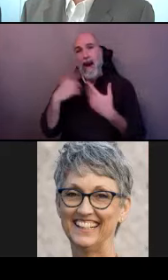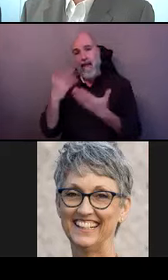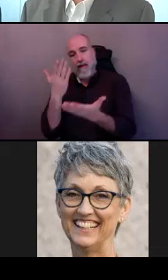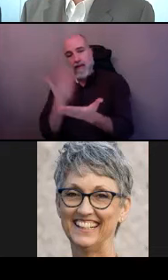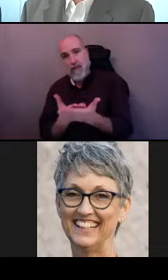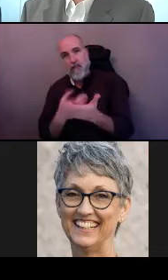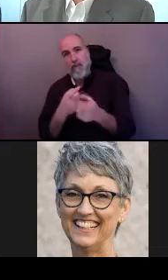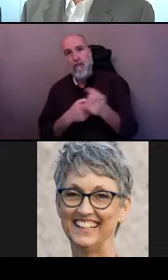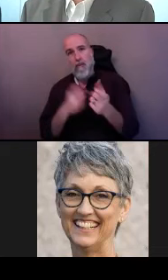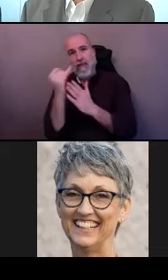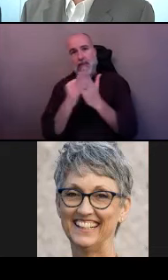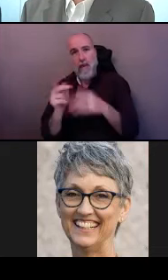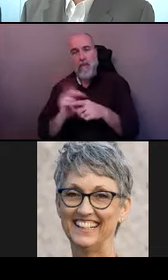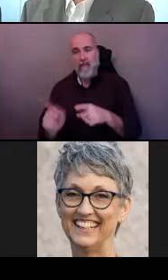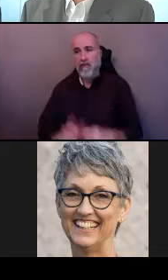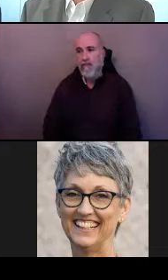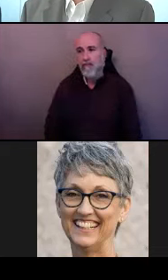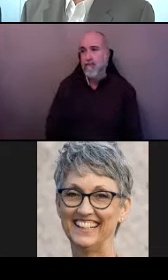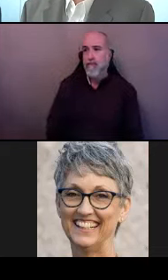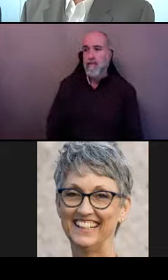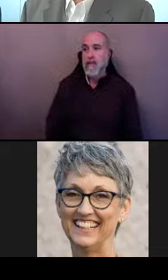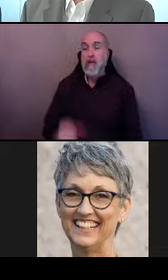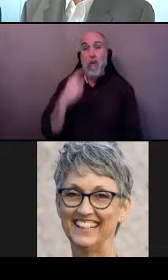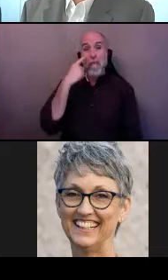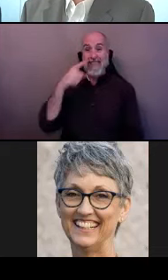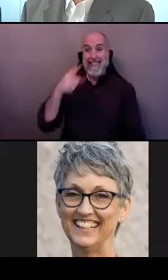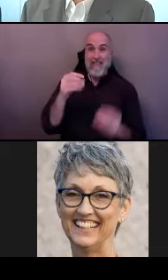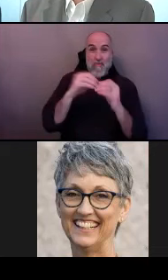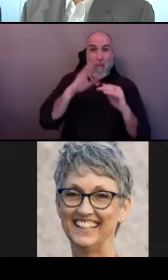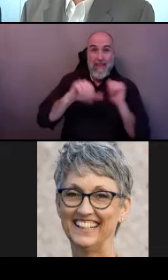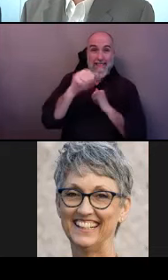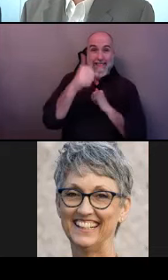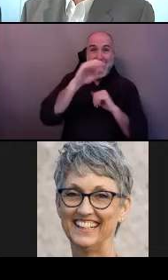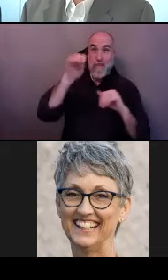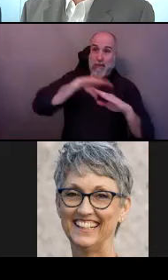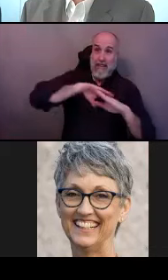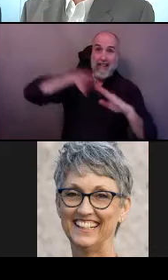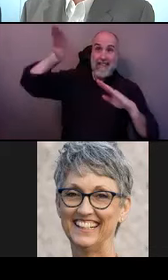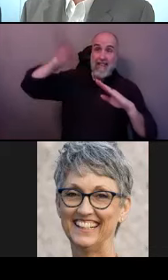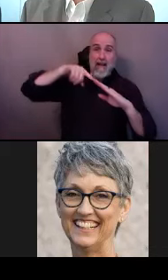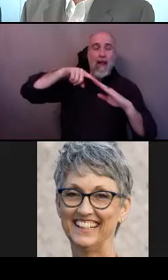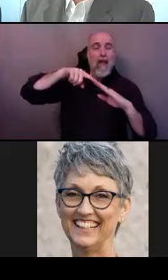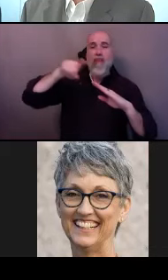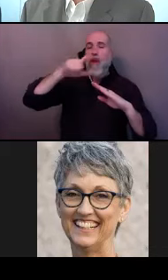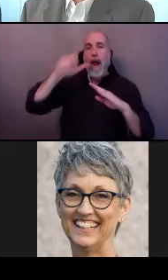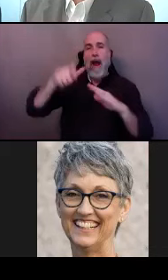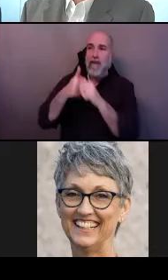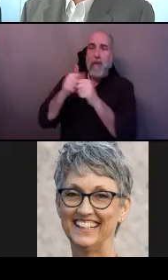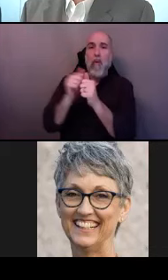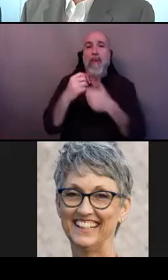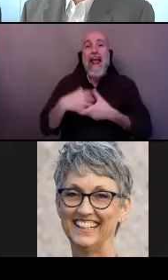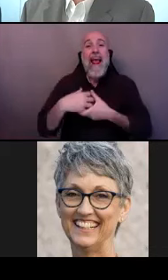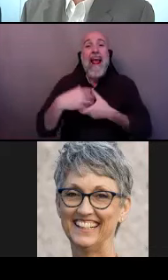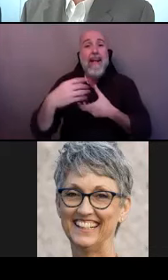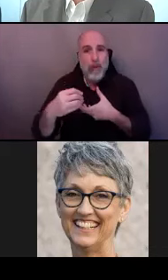professional. So because the site is more than 10%, they do not have to comply with the exterior visible